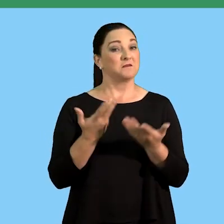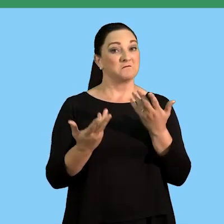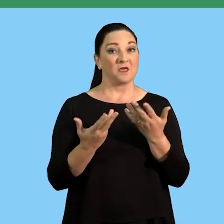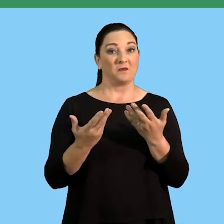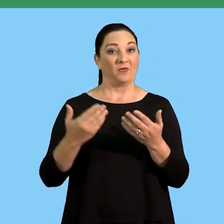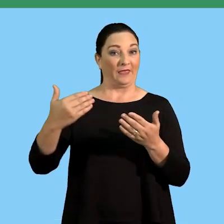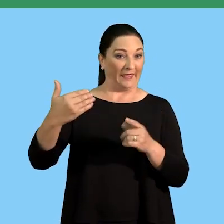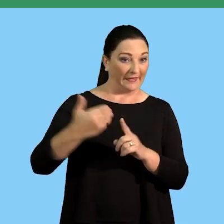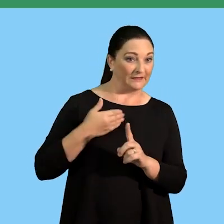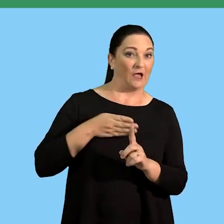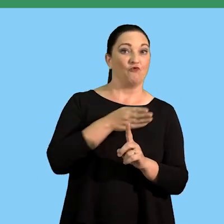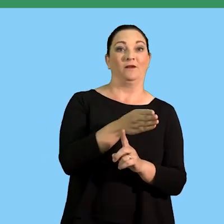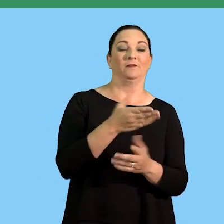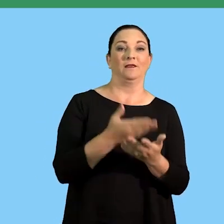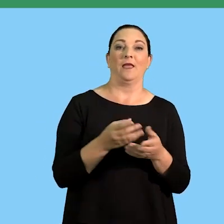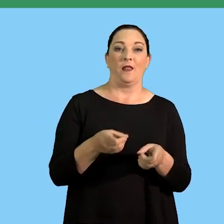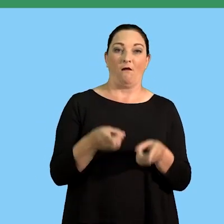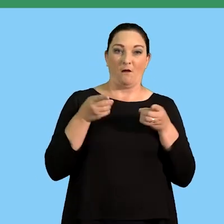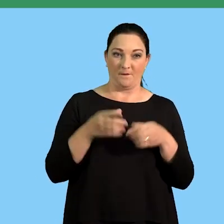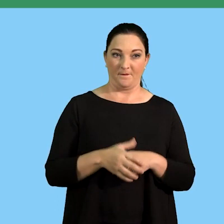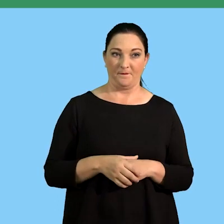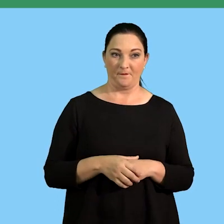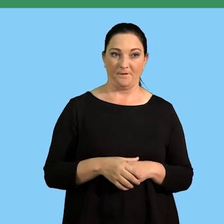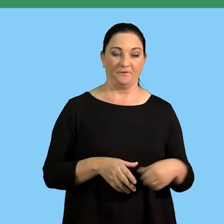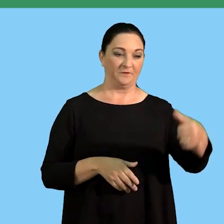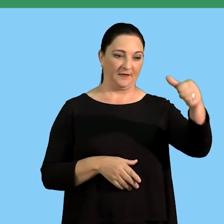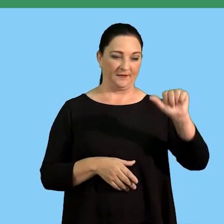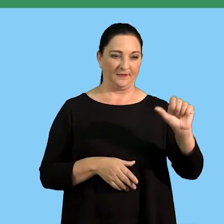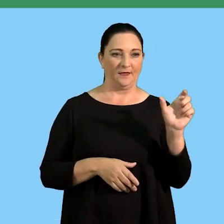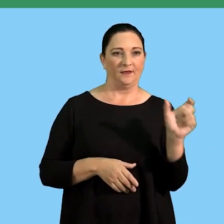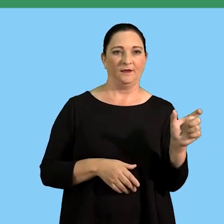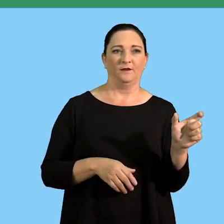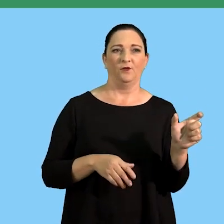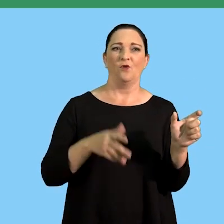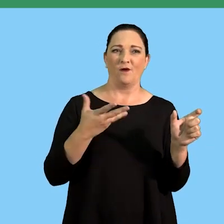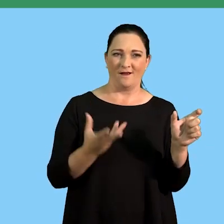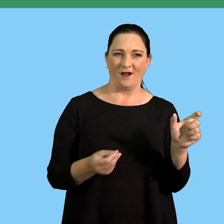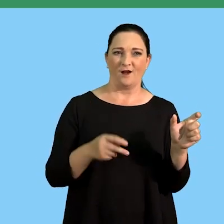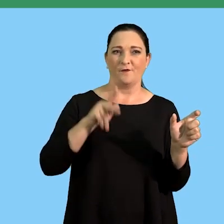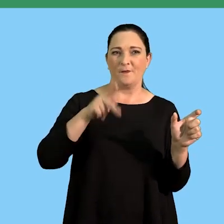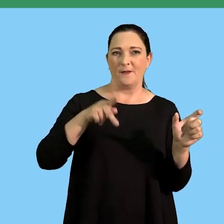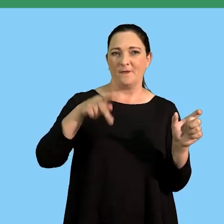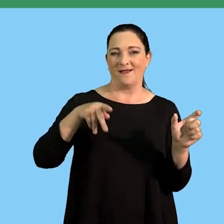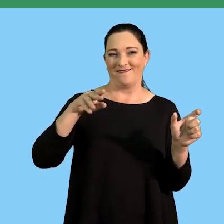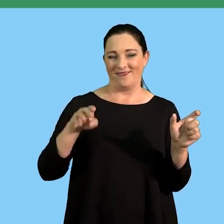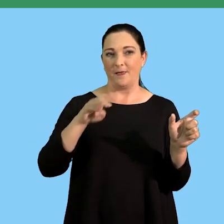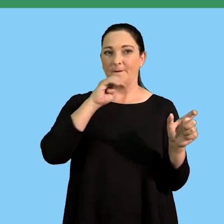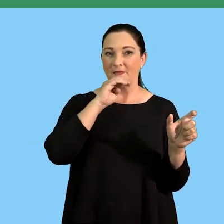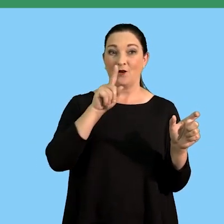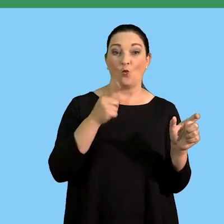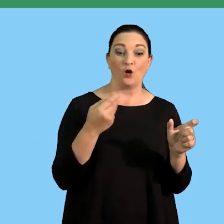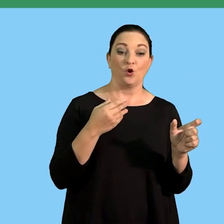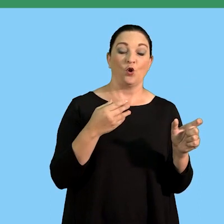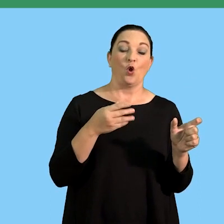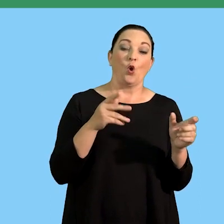directly or indirectly. We also have what we call a protective gear, which is